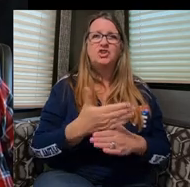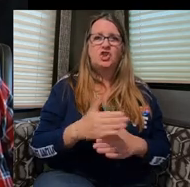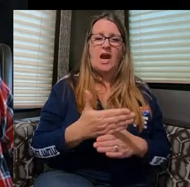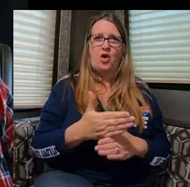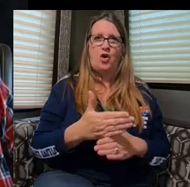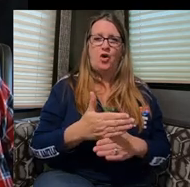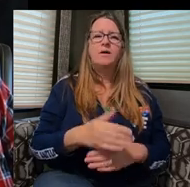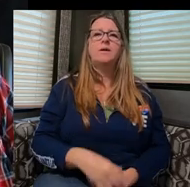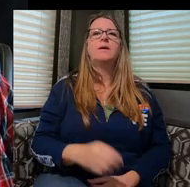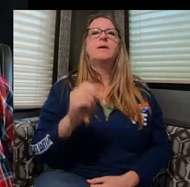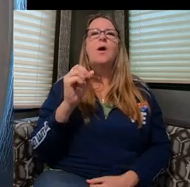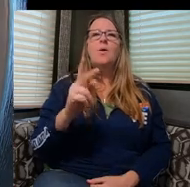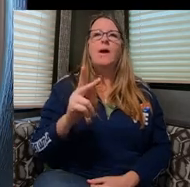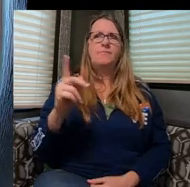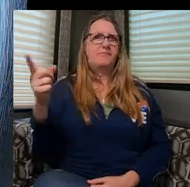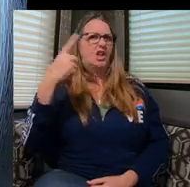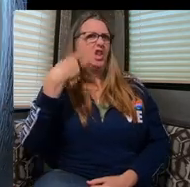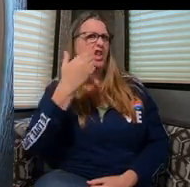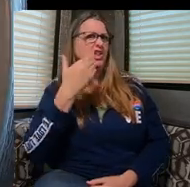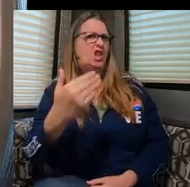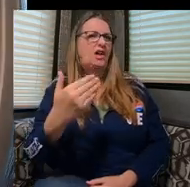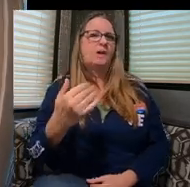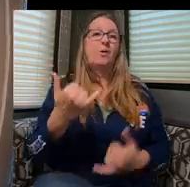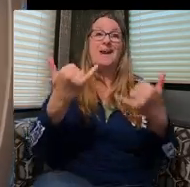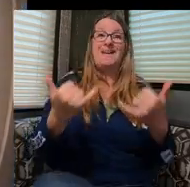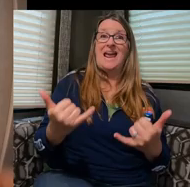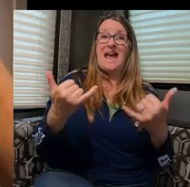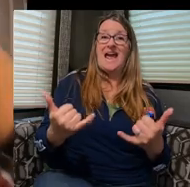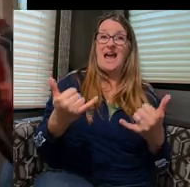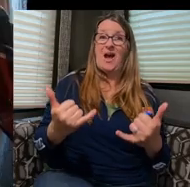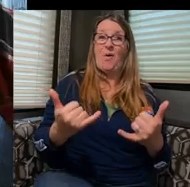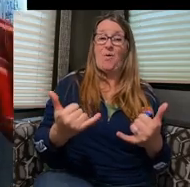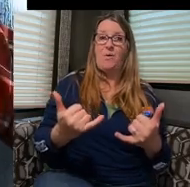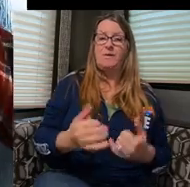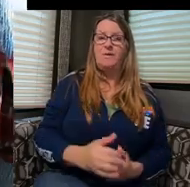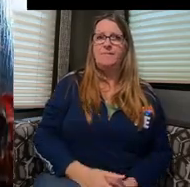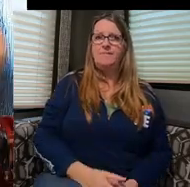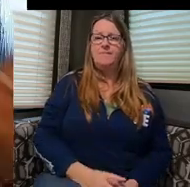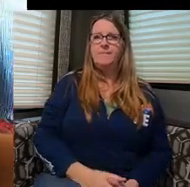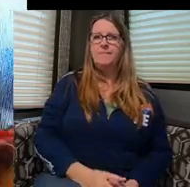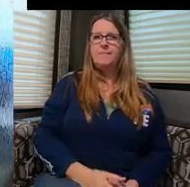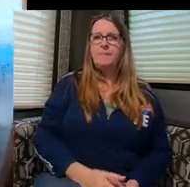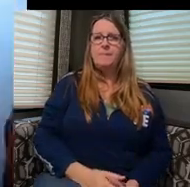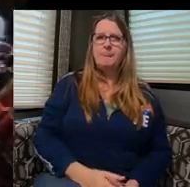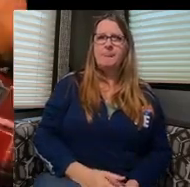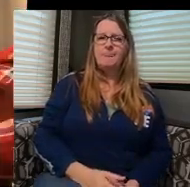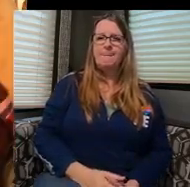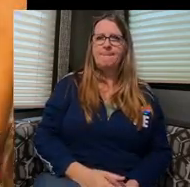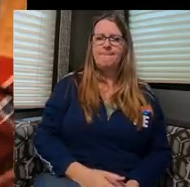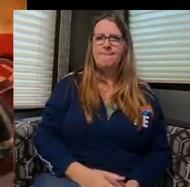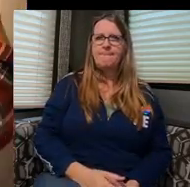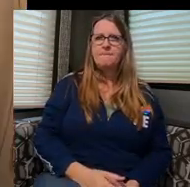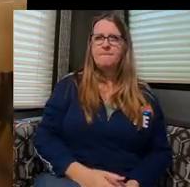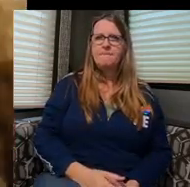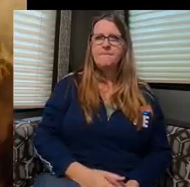Subscribe, like, share. Okay. Looks good. Okay, now let's get this.